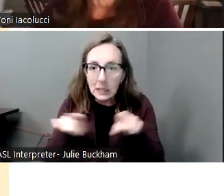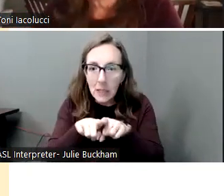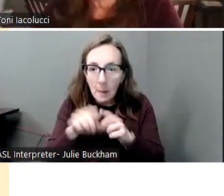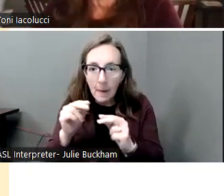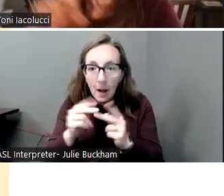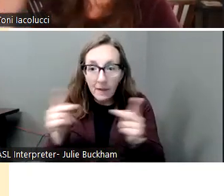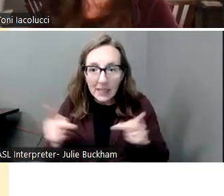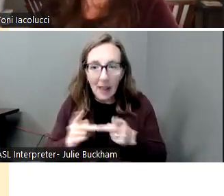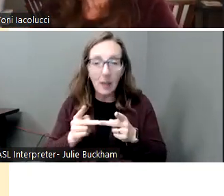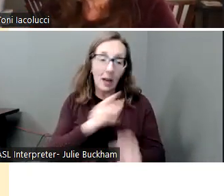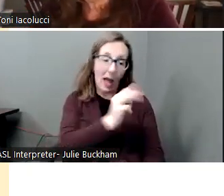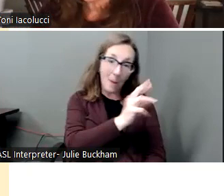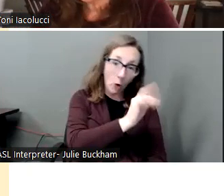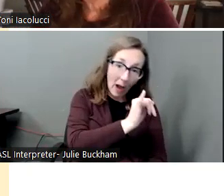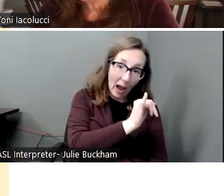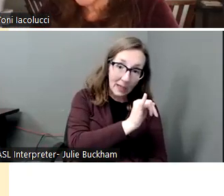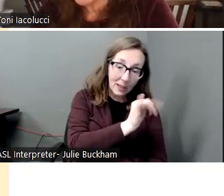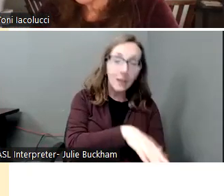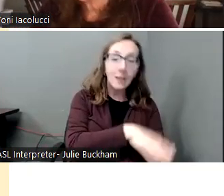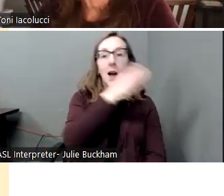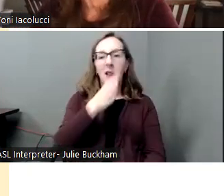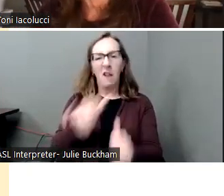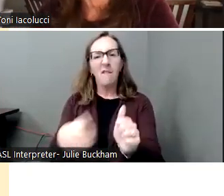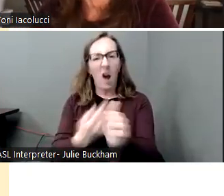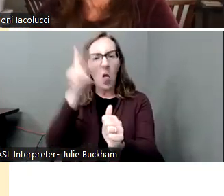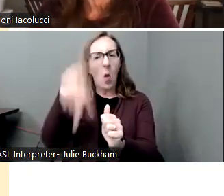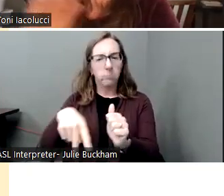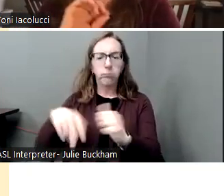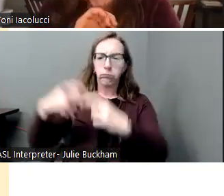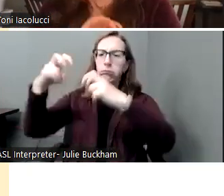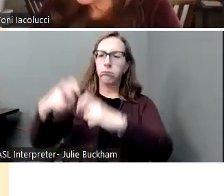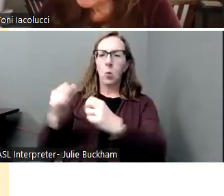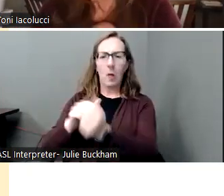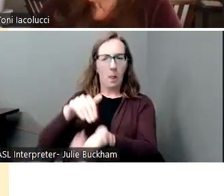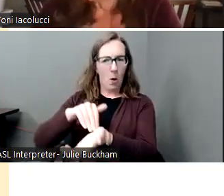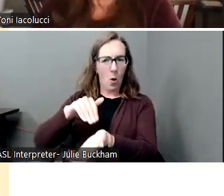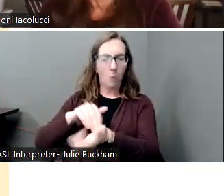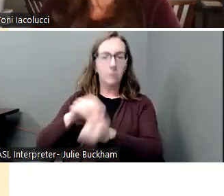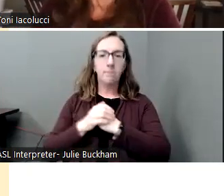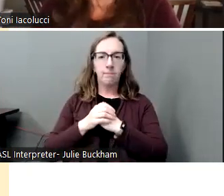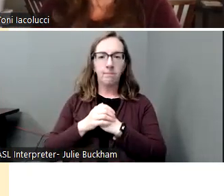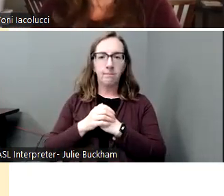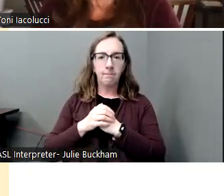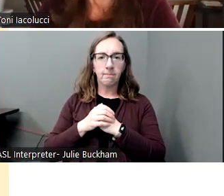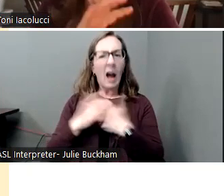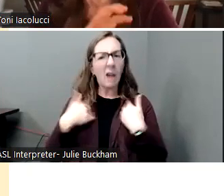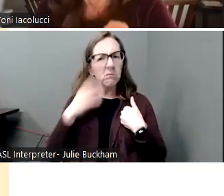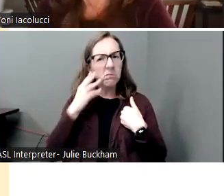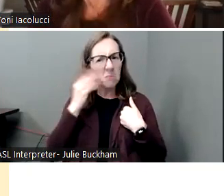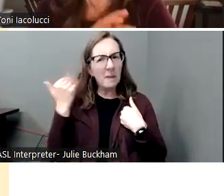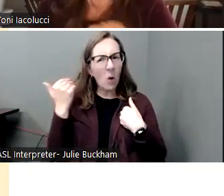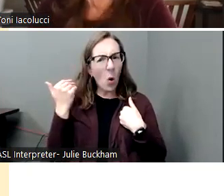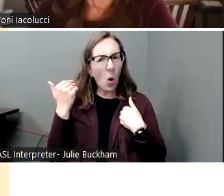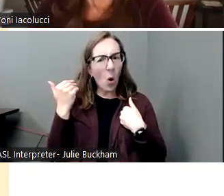an MRI and then for a follow-up consultation. I knew because I'd had these tests before that I